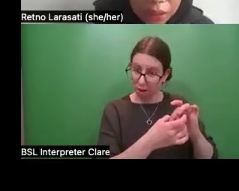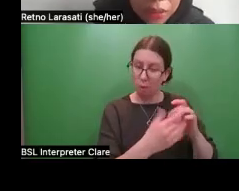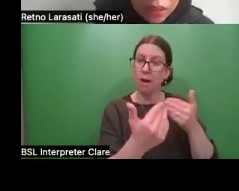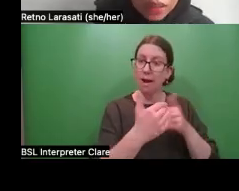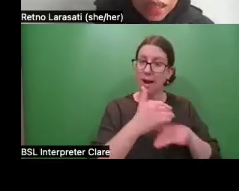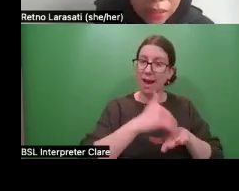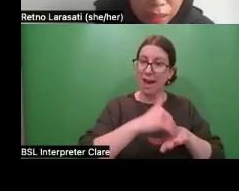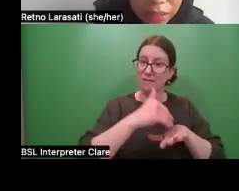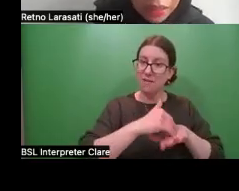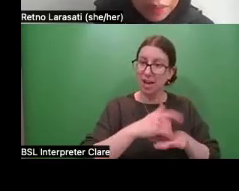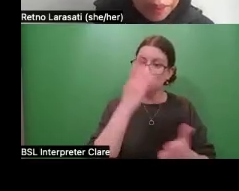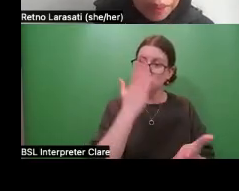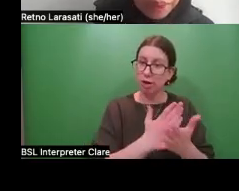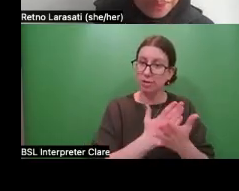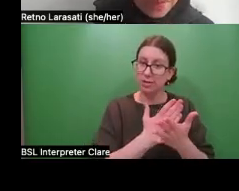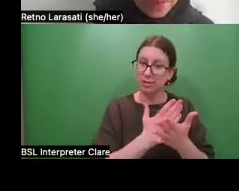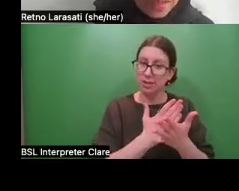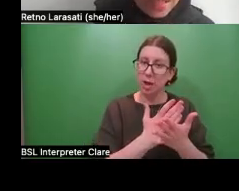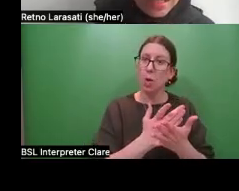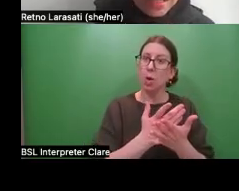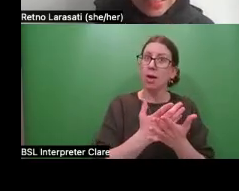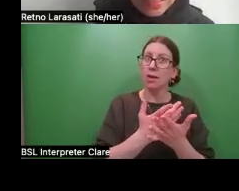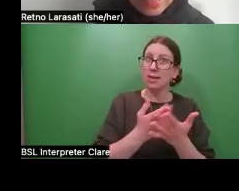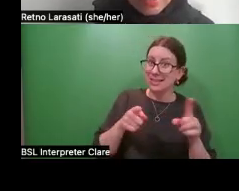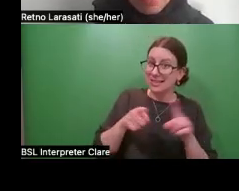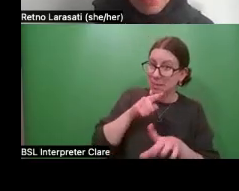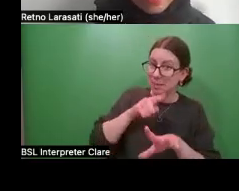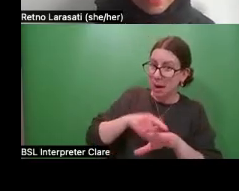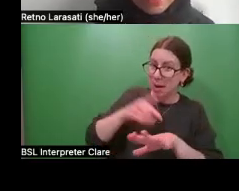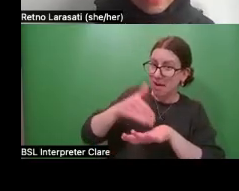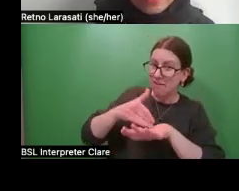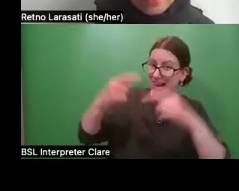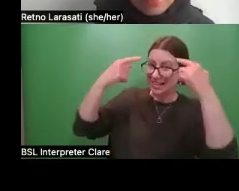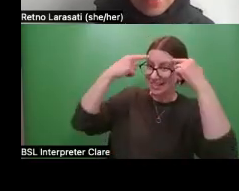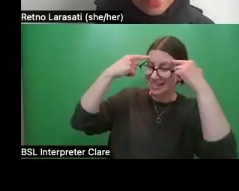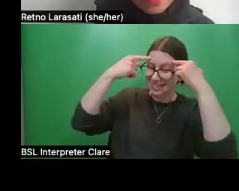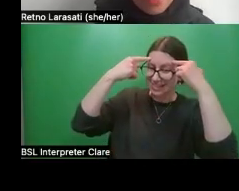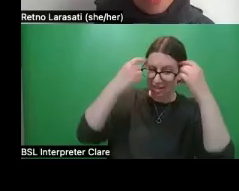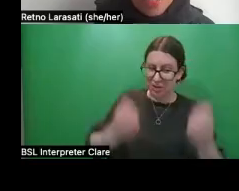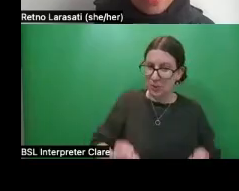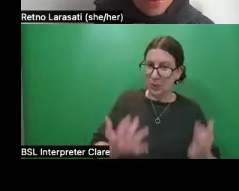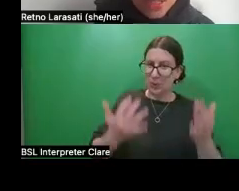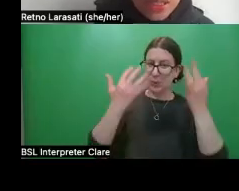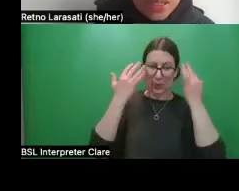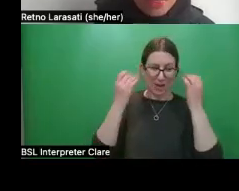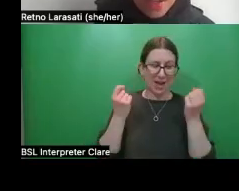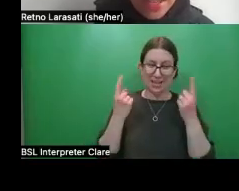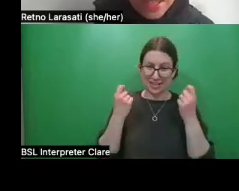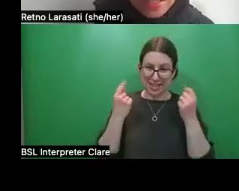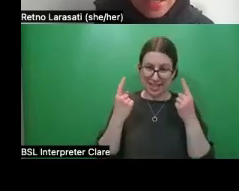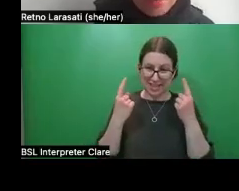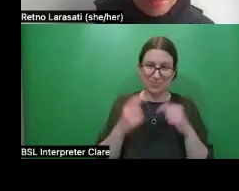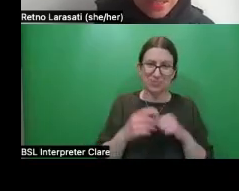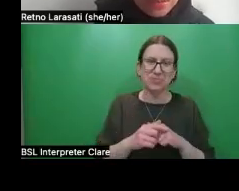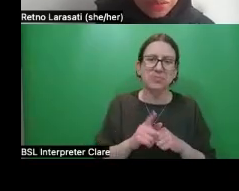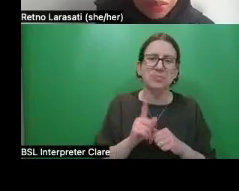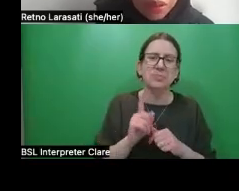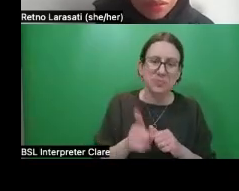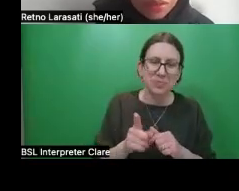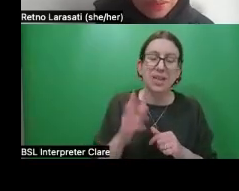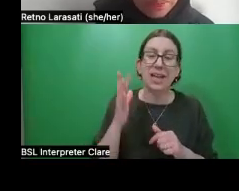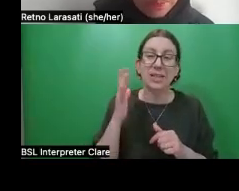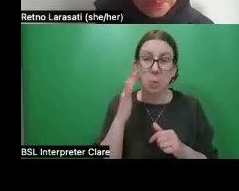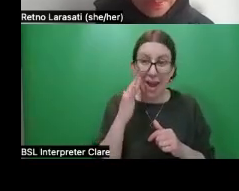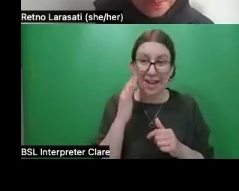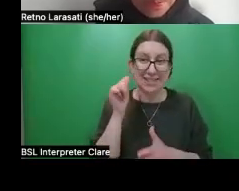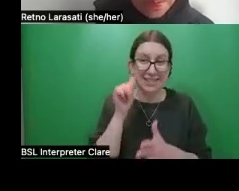our rational understanding. This is where the initial seeds of unquestioning faith begin to